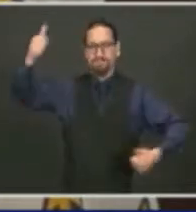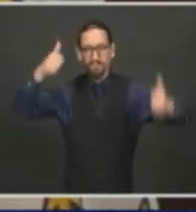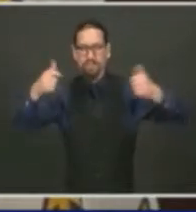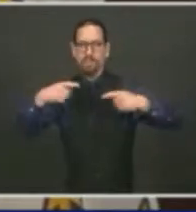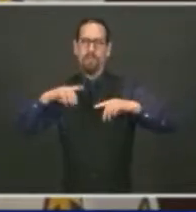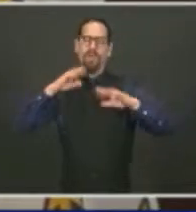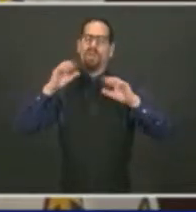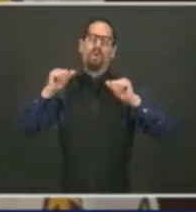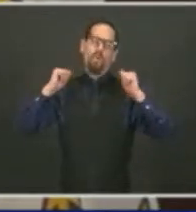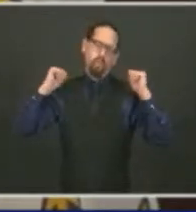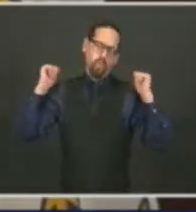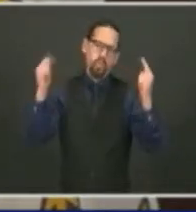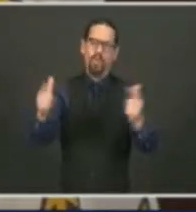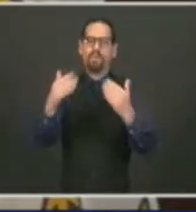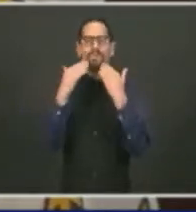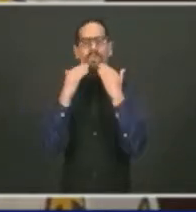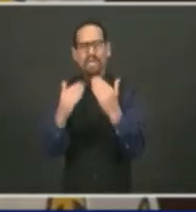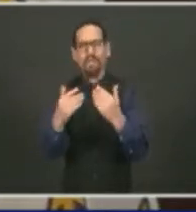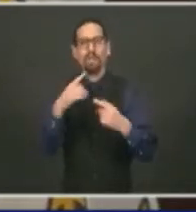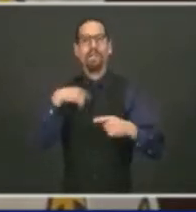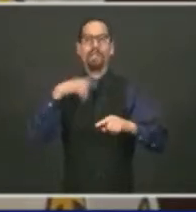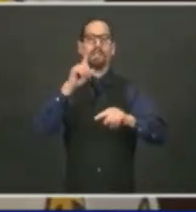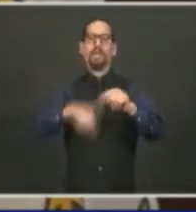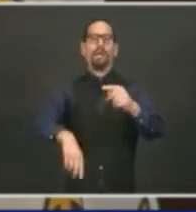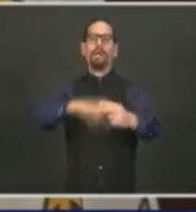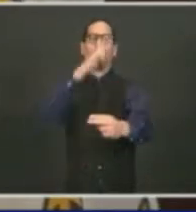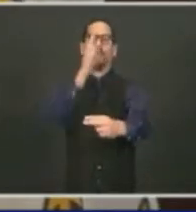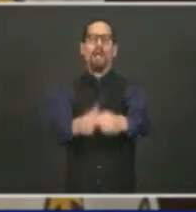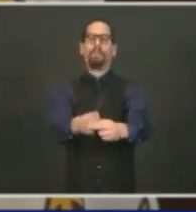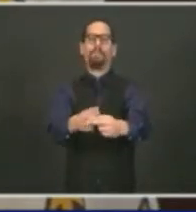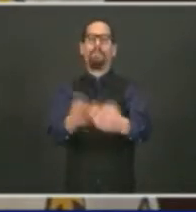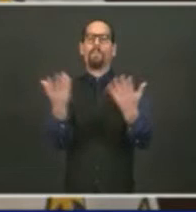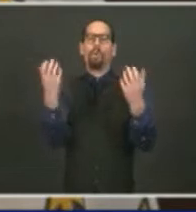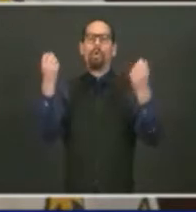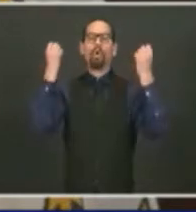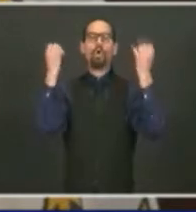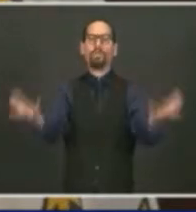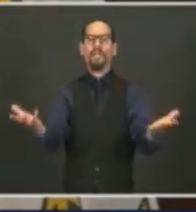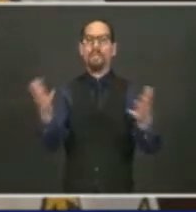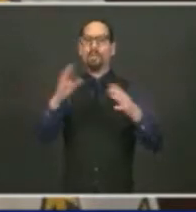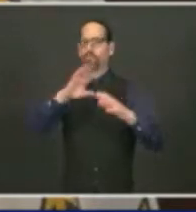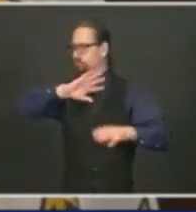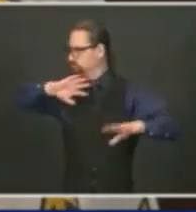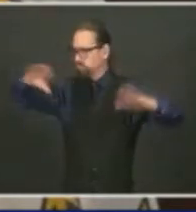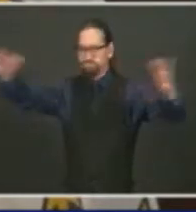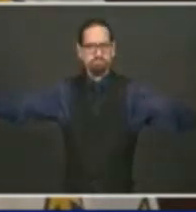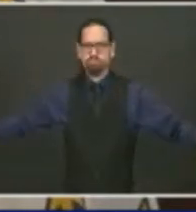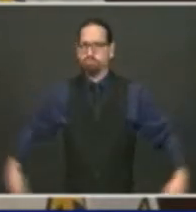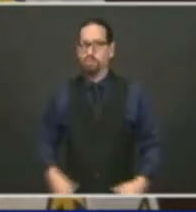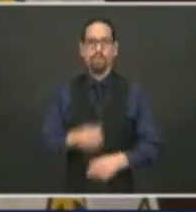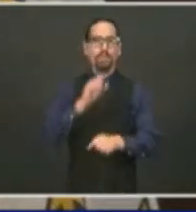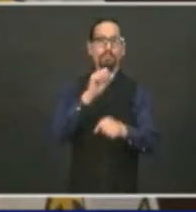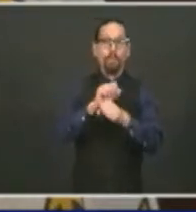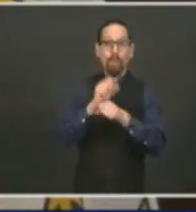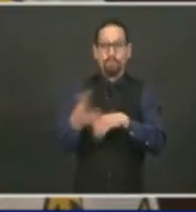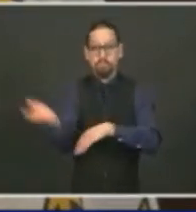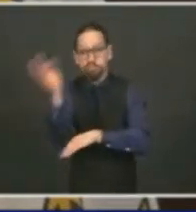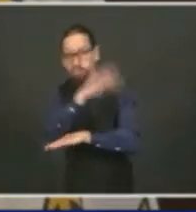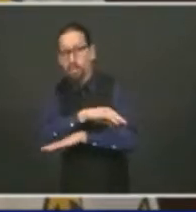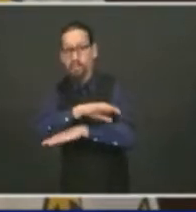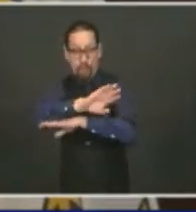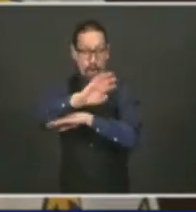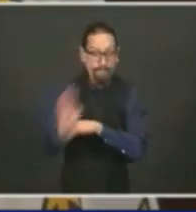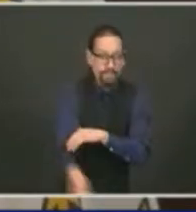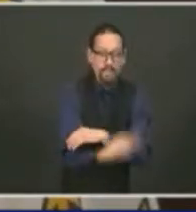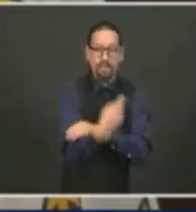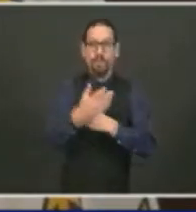I can name here, work through nights and weekends and continue to do so to get us to a place where we are. You all deserve a huge thanks, so thank you if you're